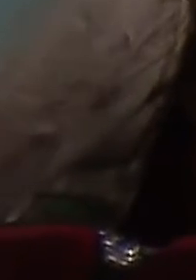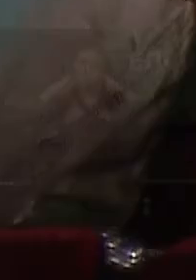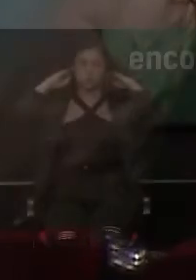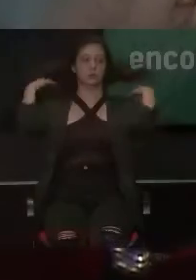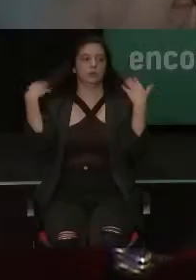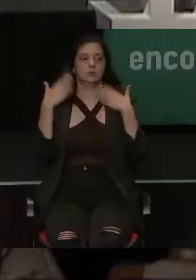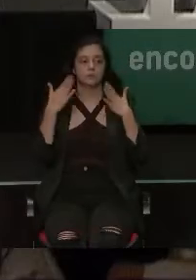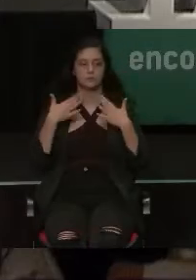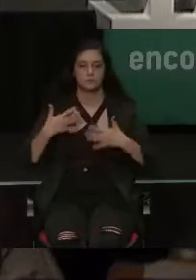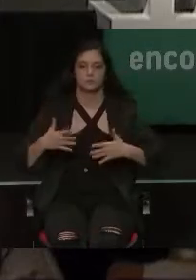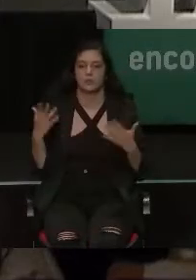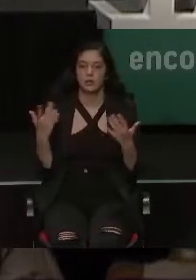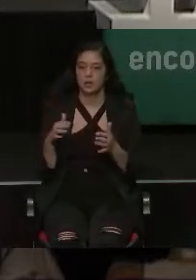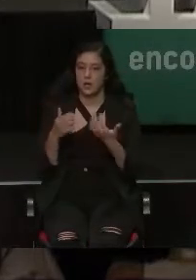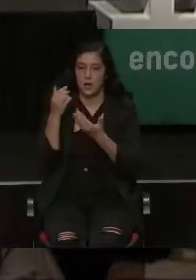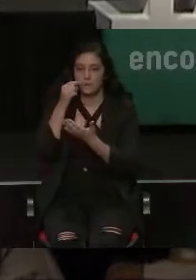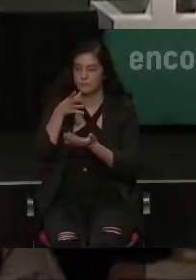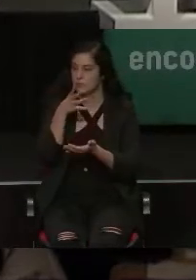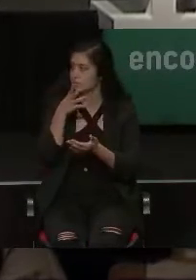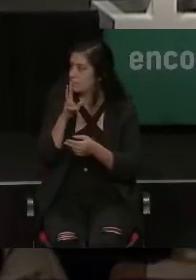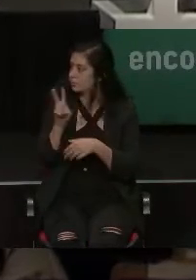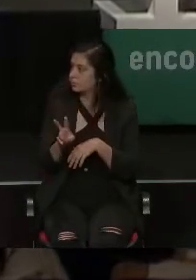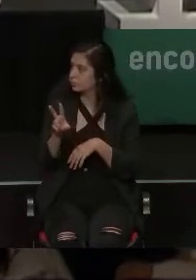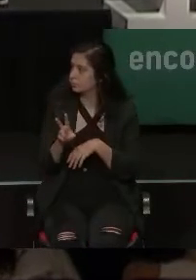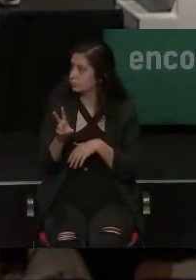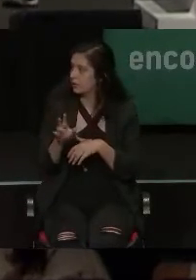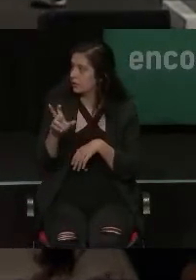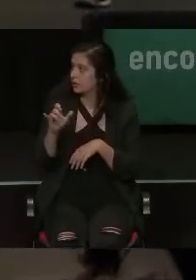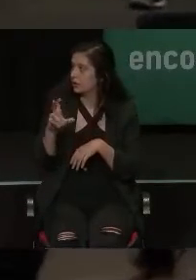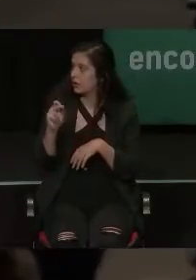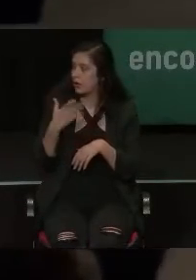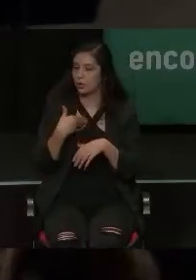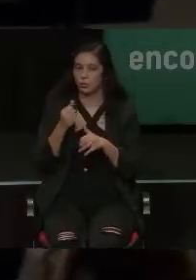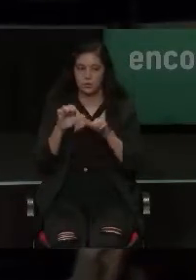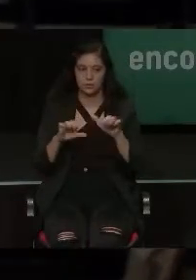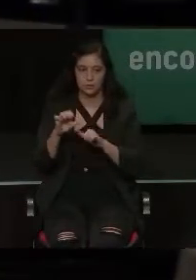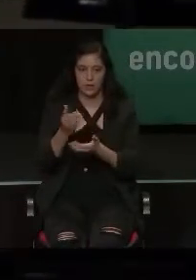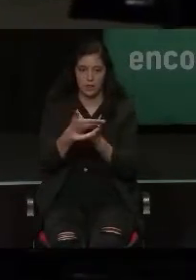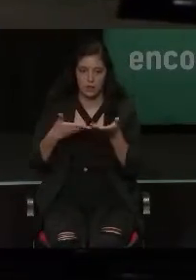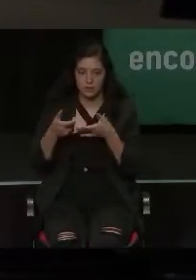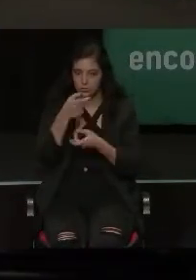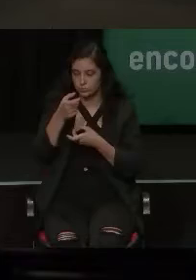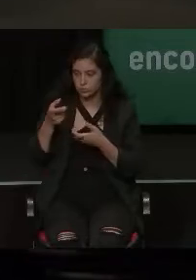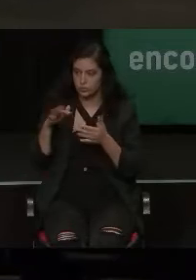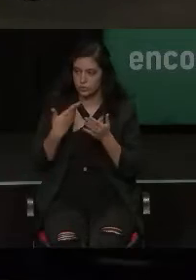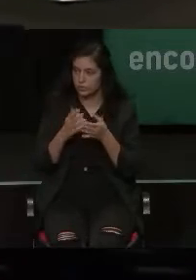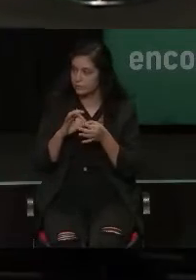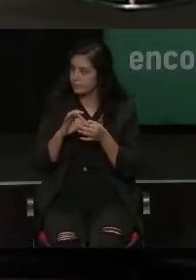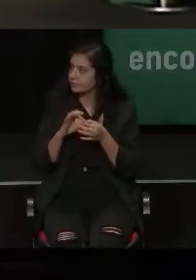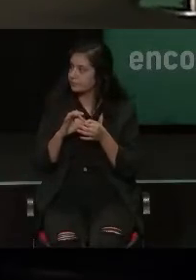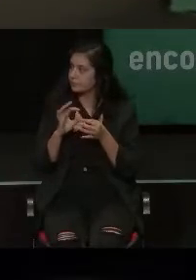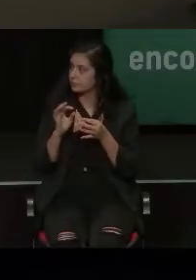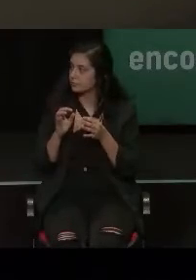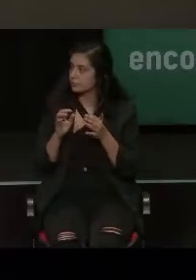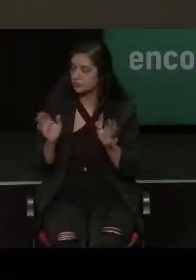Vamos então passar à segunda apresentação. Ricardo Pinto. Let's now move to the second presentation from Ricardo